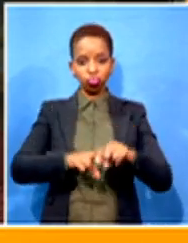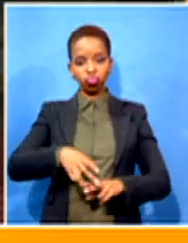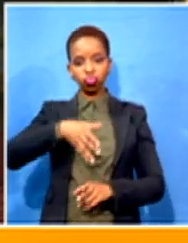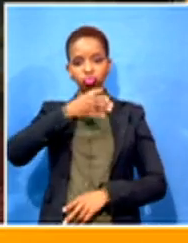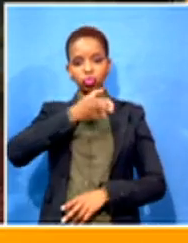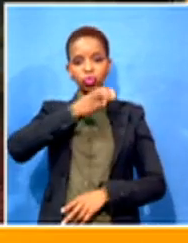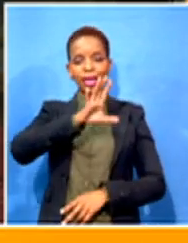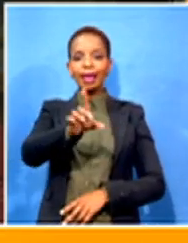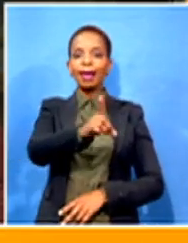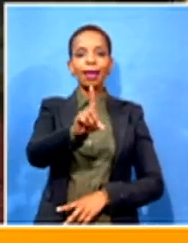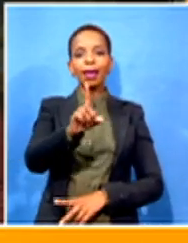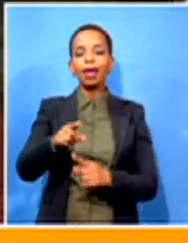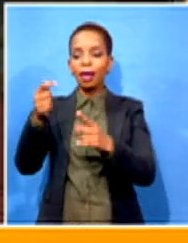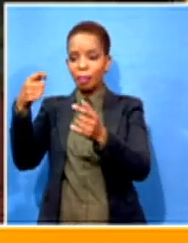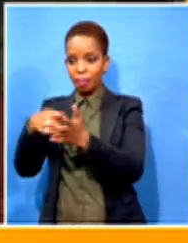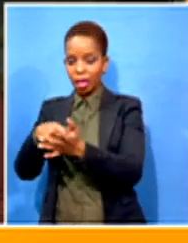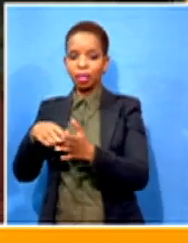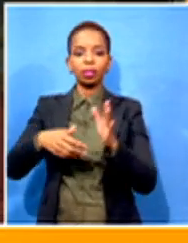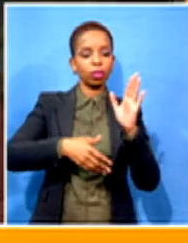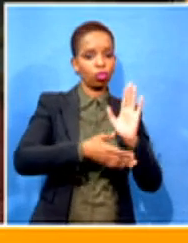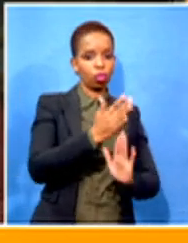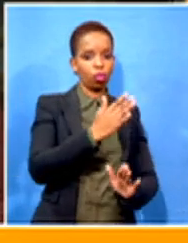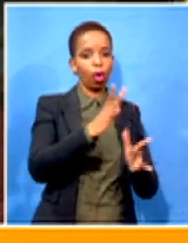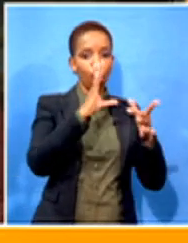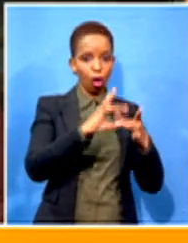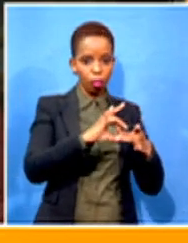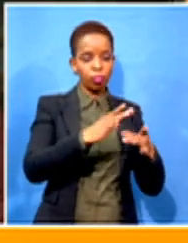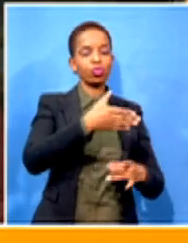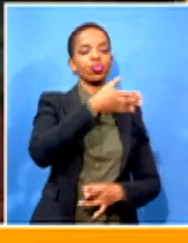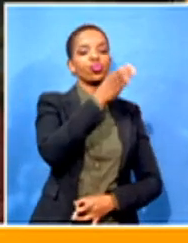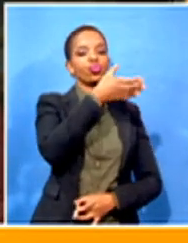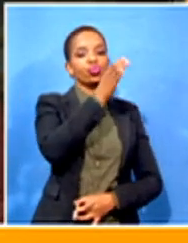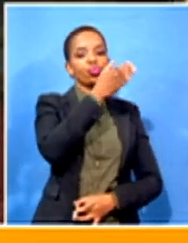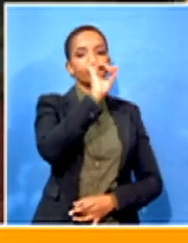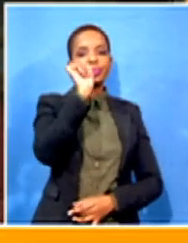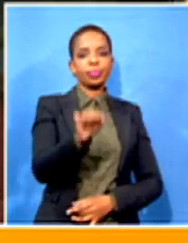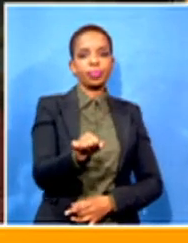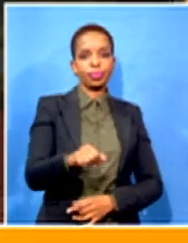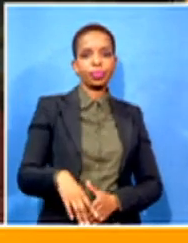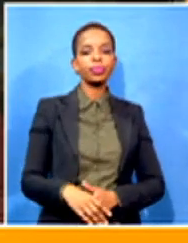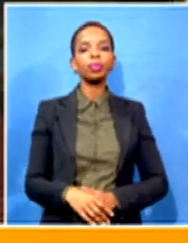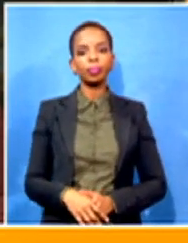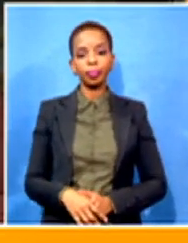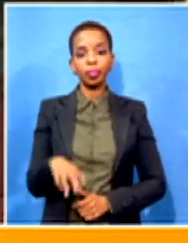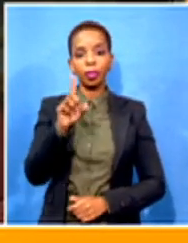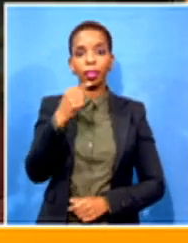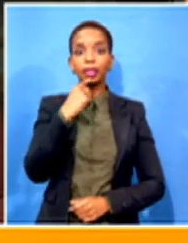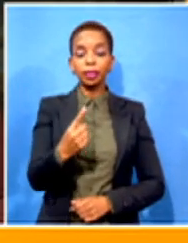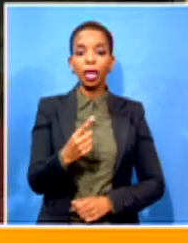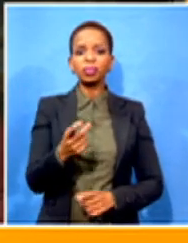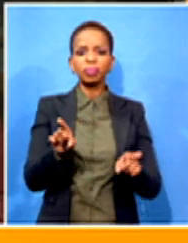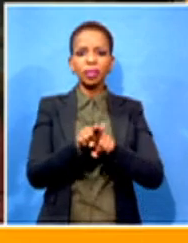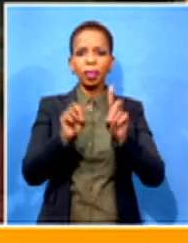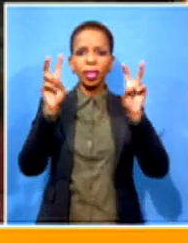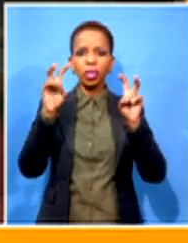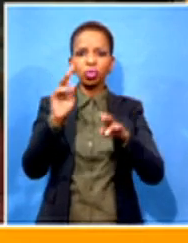So you will buy and go and consume it at home. Excellent. Okay. Well, that's what's been said. And also the issue of domestic workers being allowed